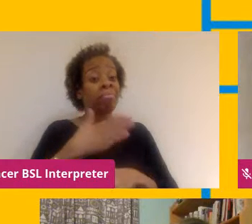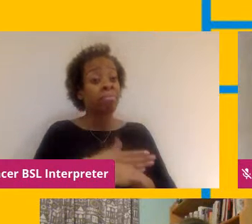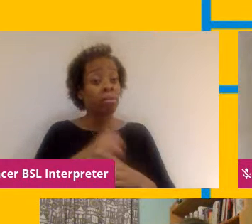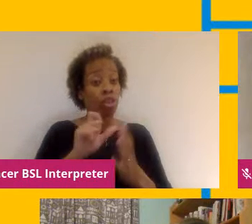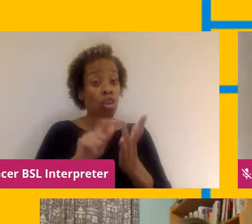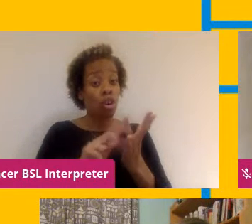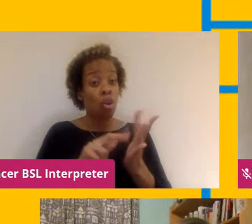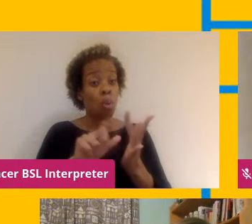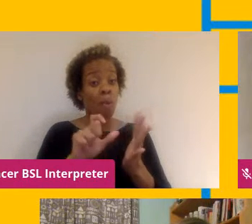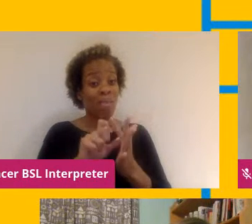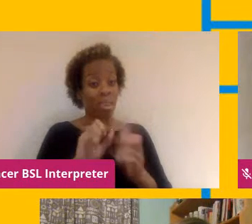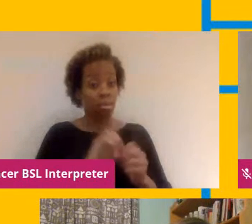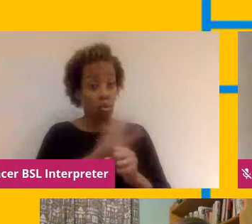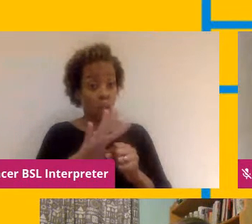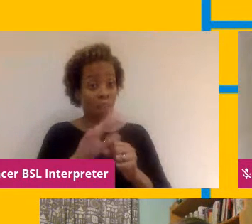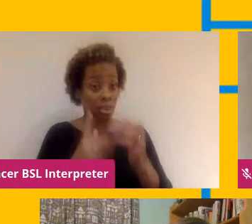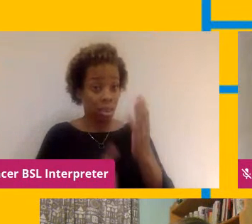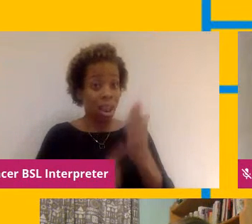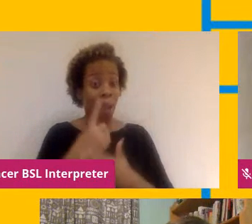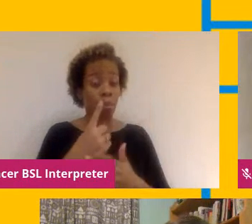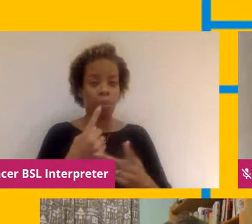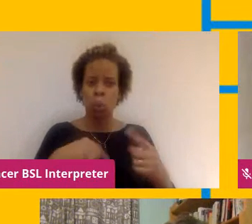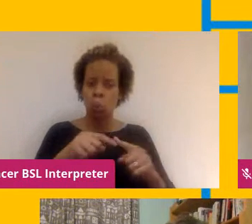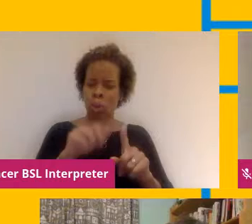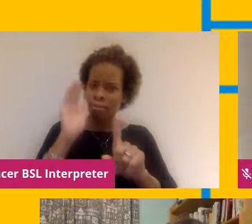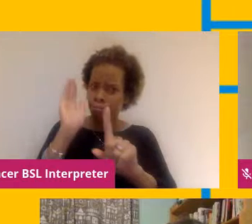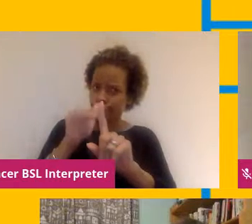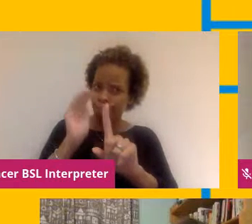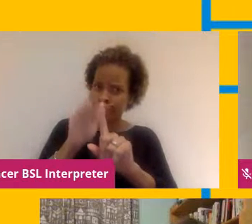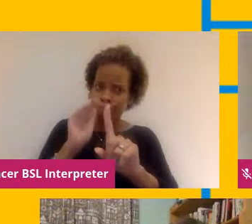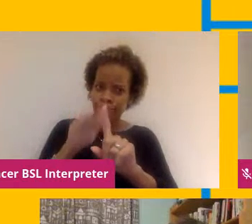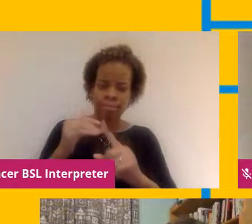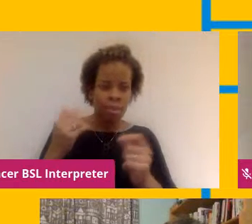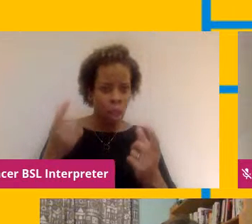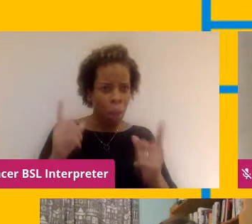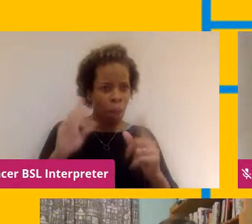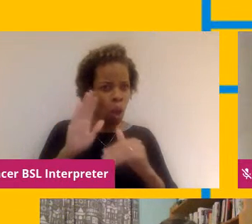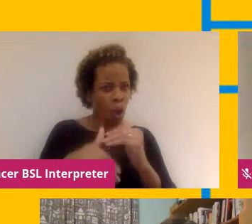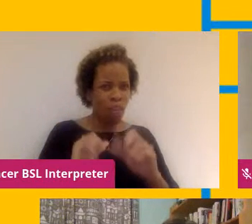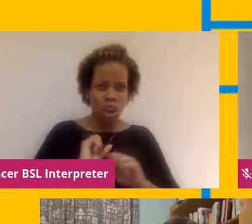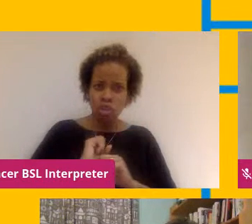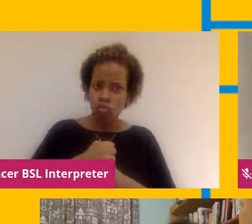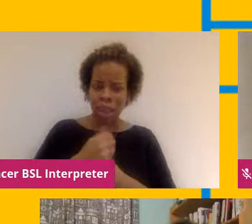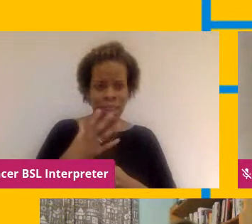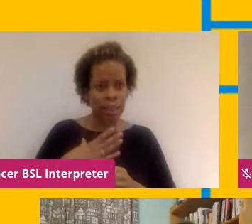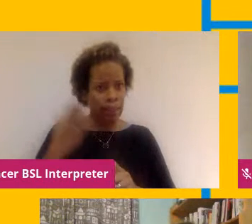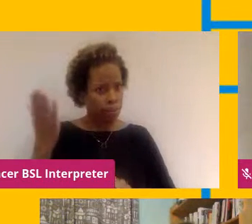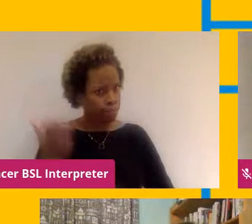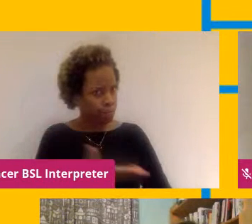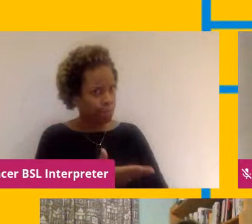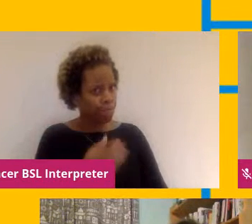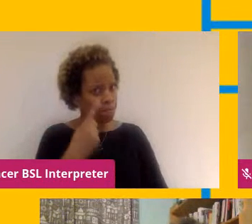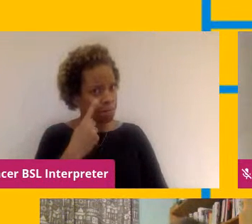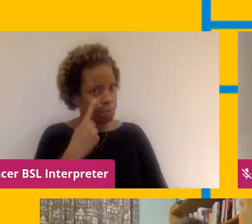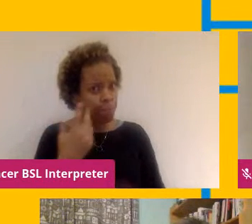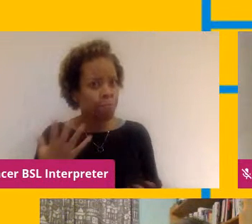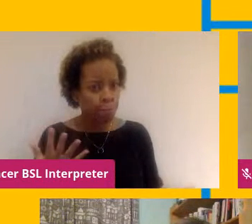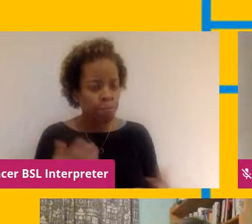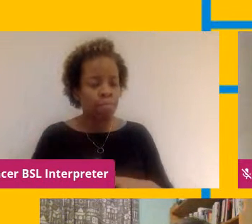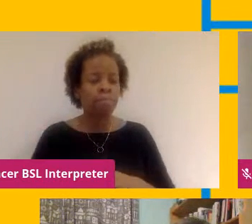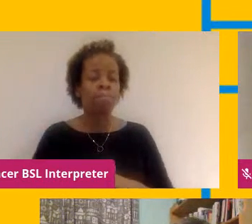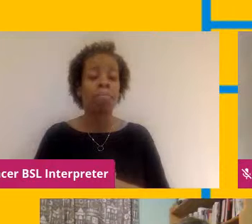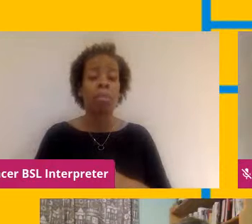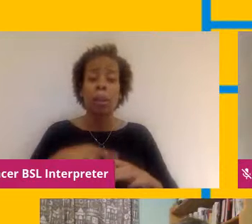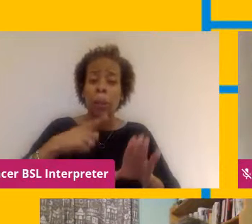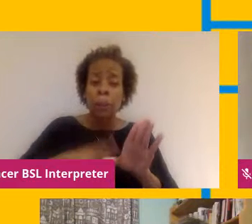the university about taking stress seriously in terms of the way that they work with the trade unions. For years and years,